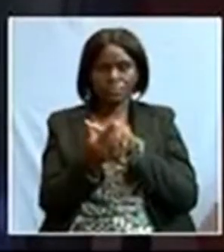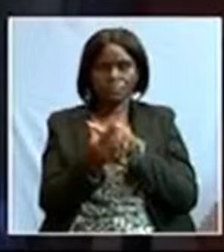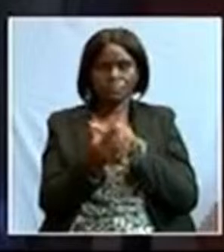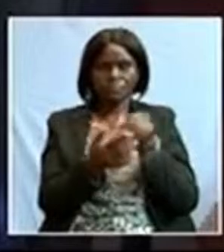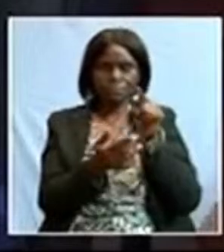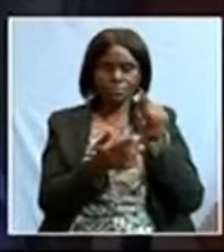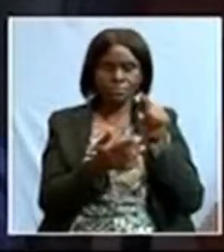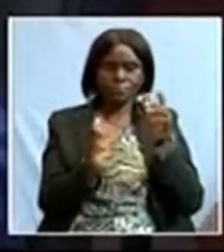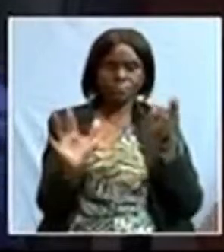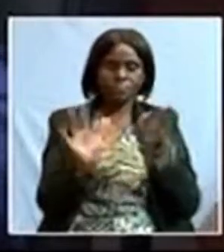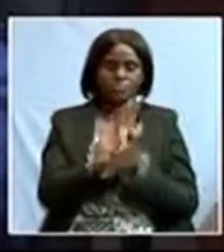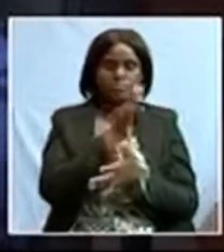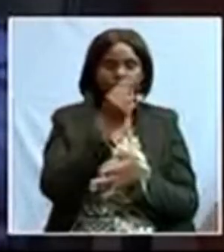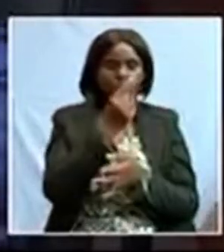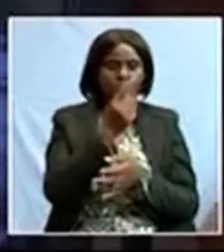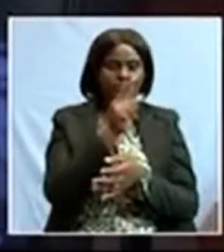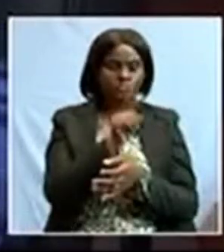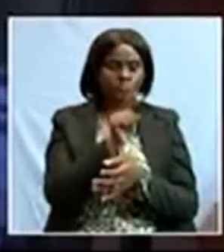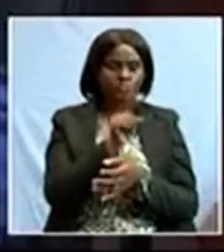on page 11,